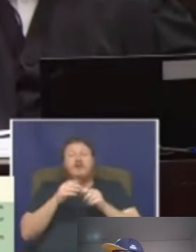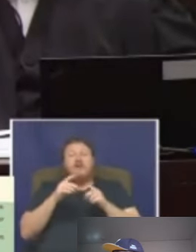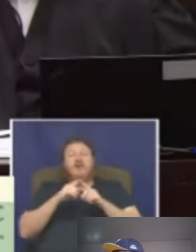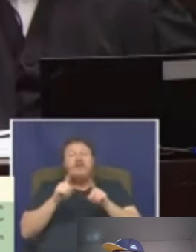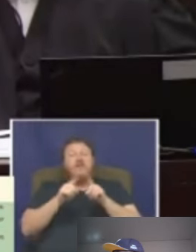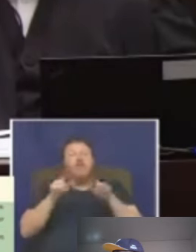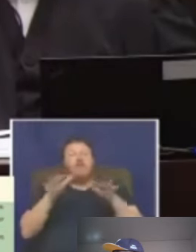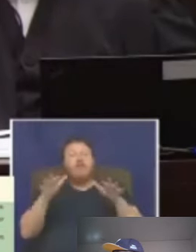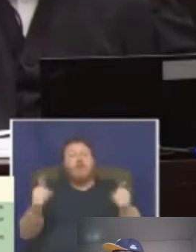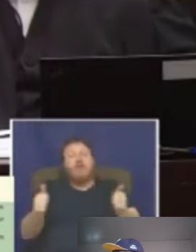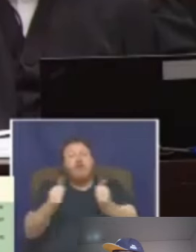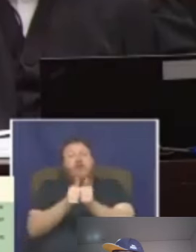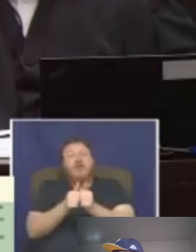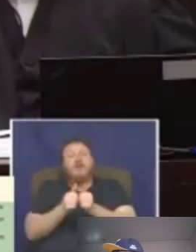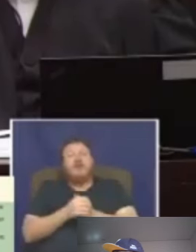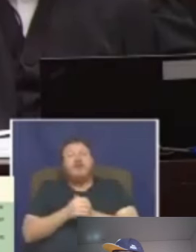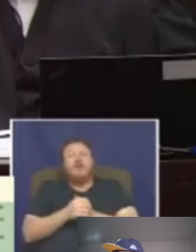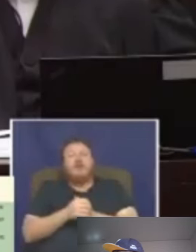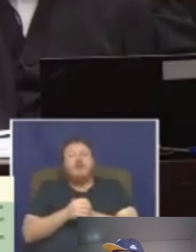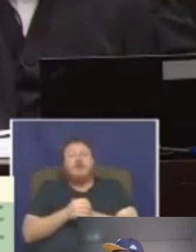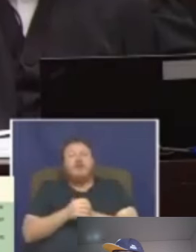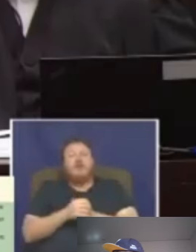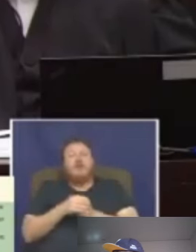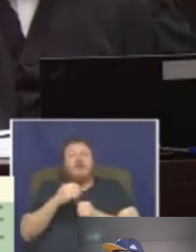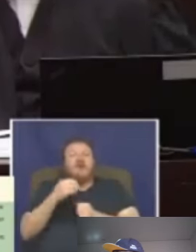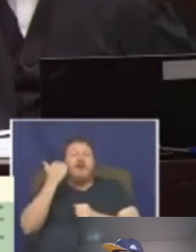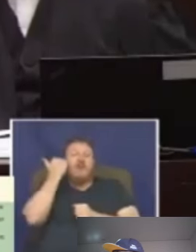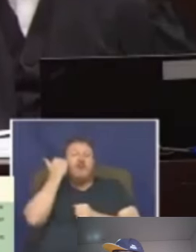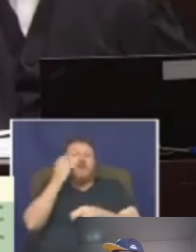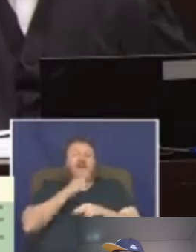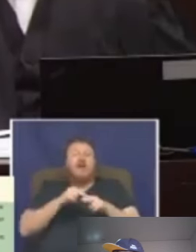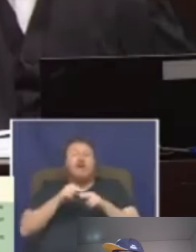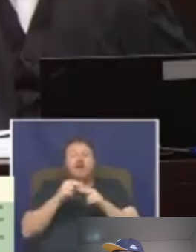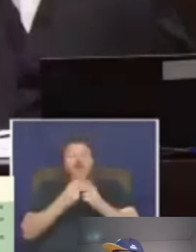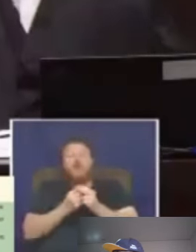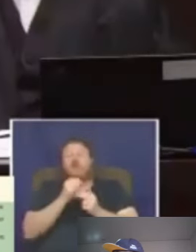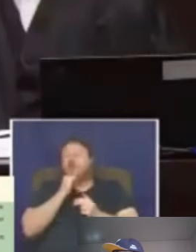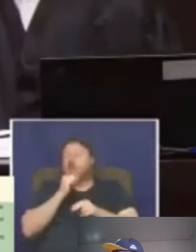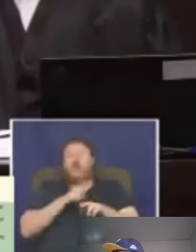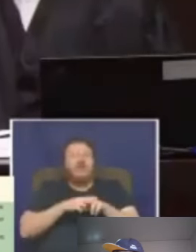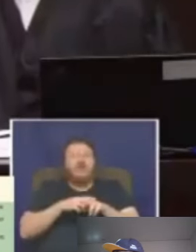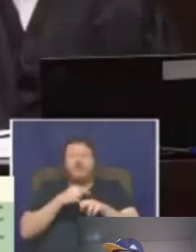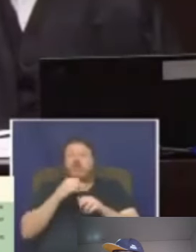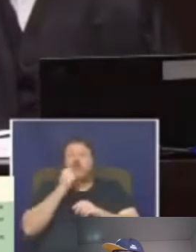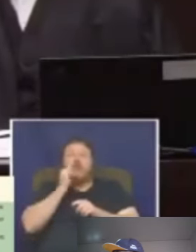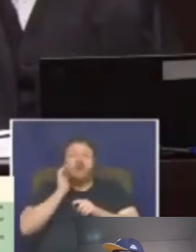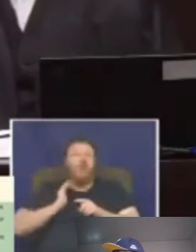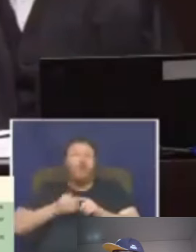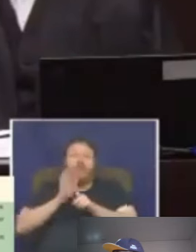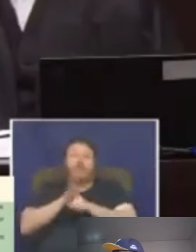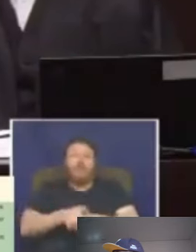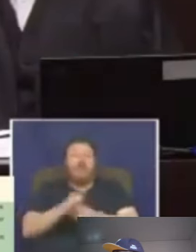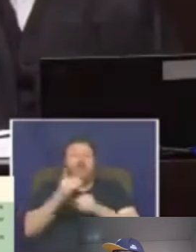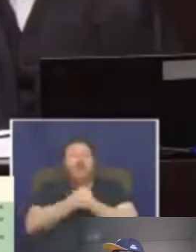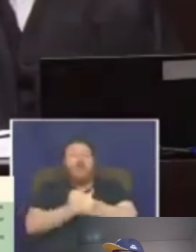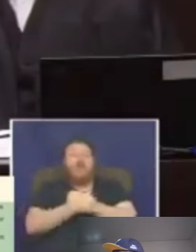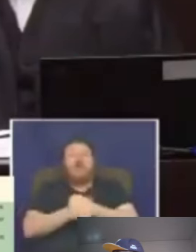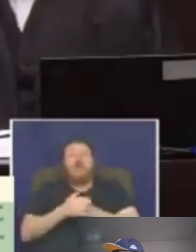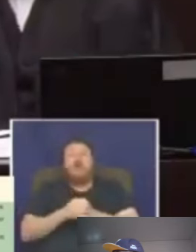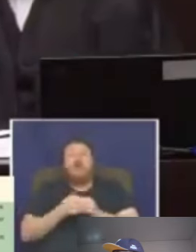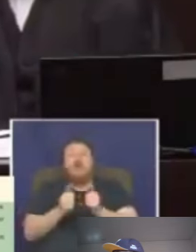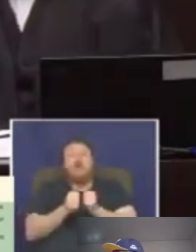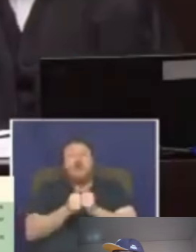This sentiment underpins the vision of the Government of National Unity for a non-racial, non-sexist country, a country where we come